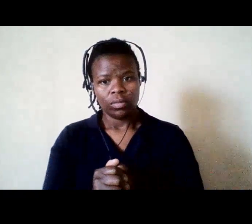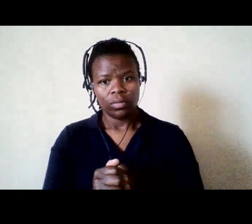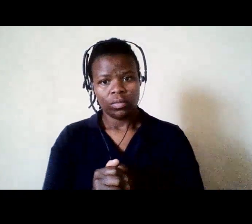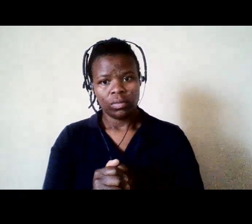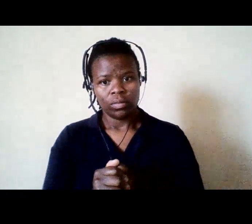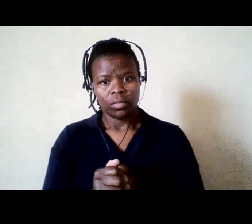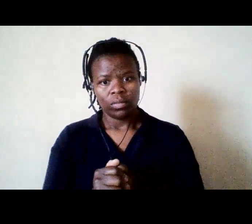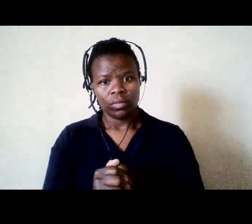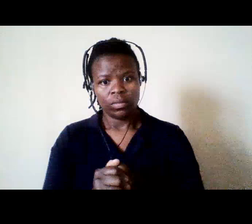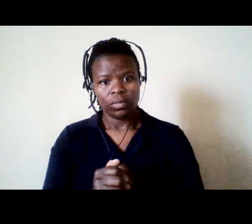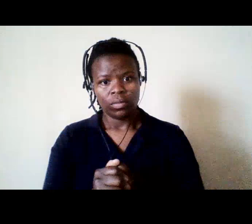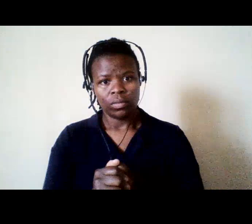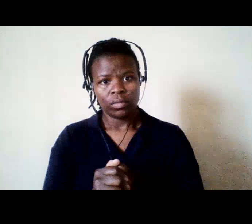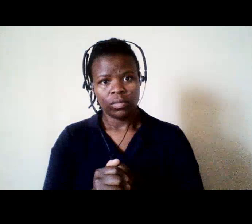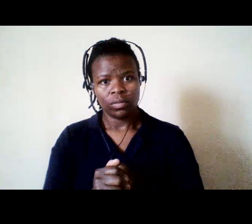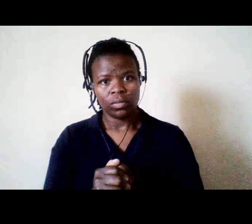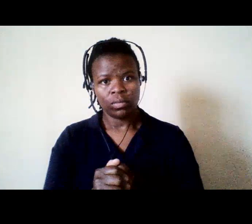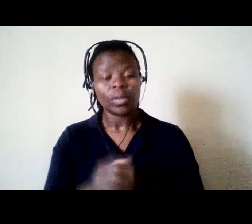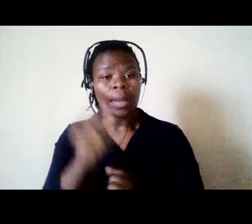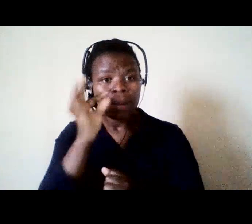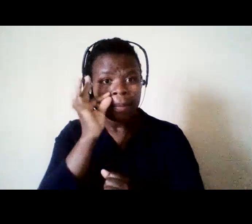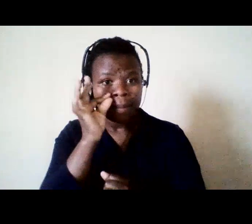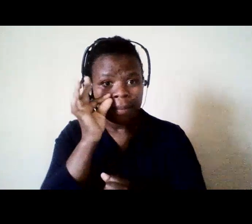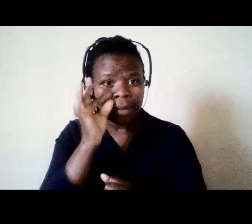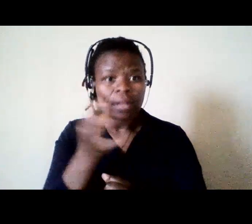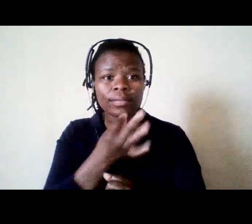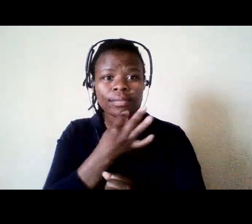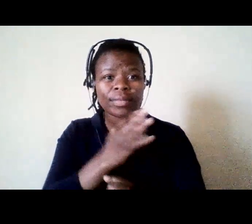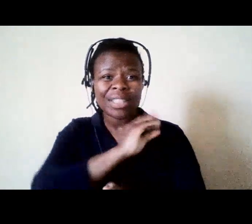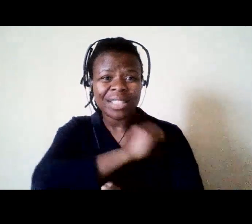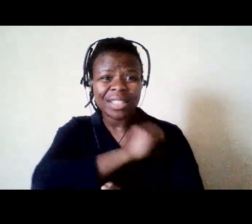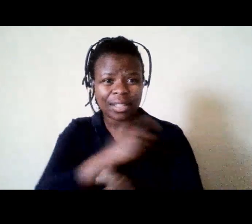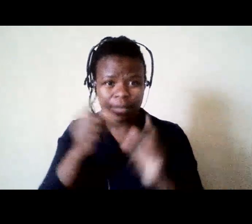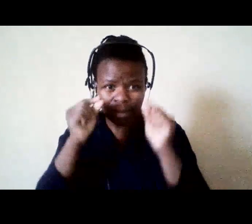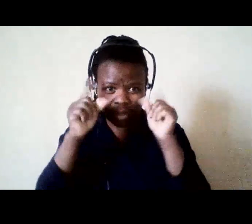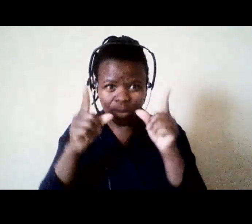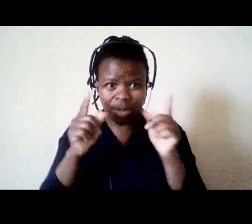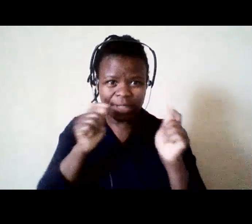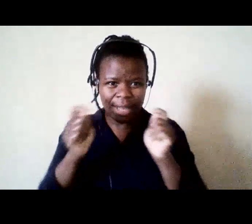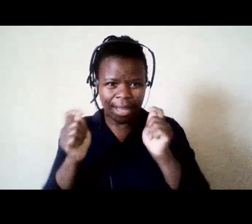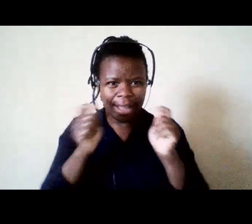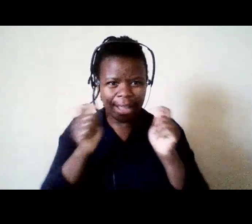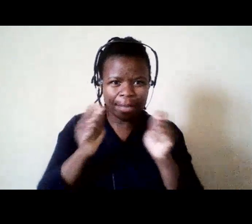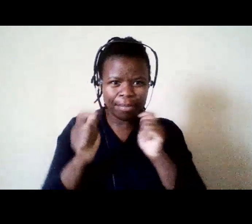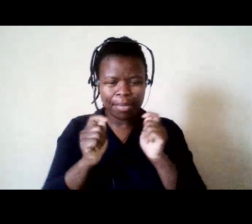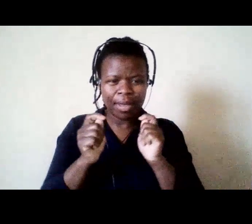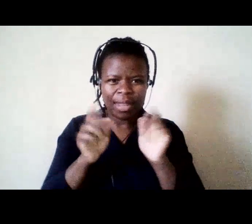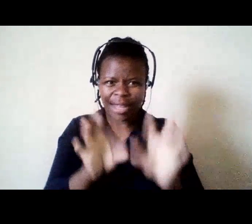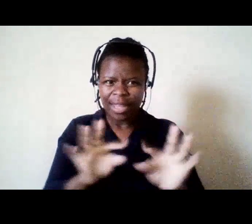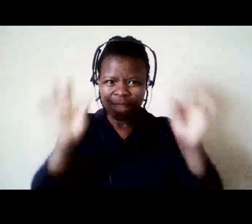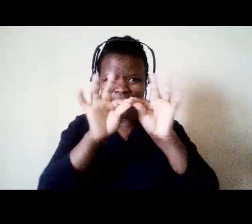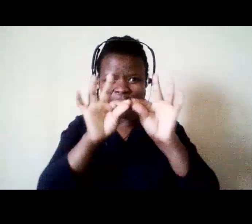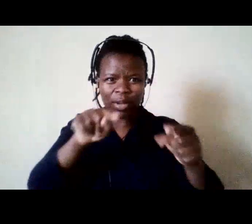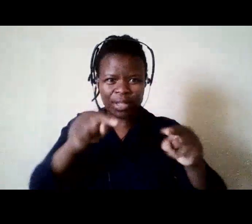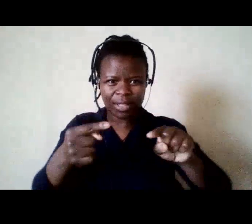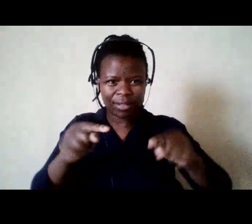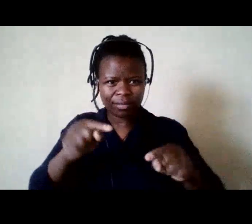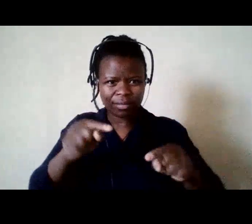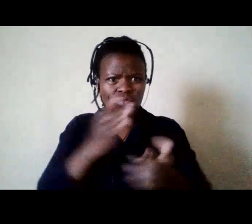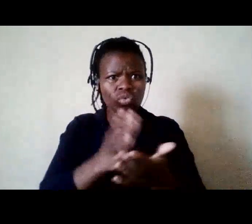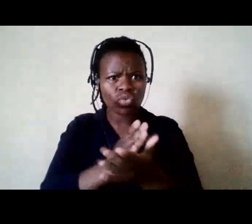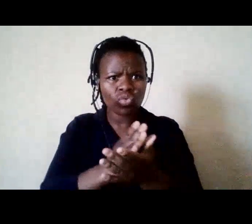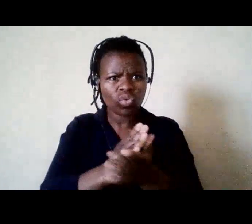Mbali says, disability awareness campaigns raise an important debate, but do they genuinely promote inclusion, or